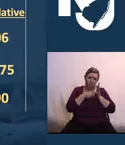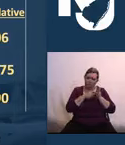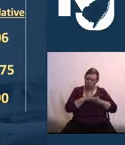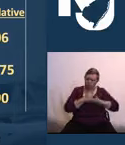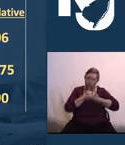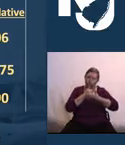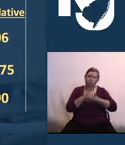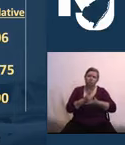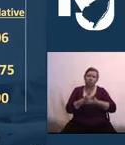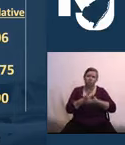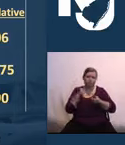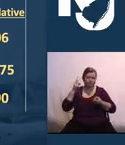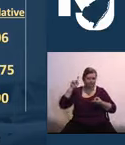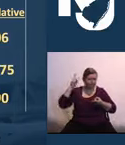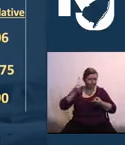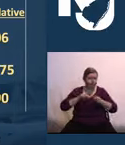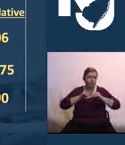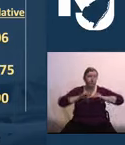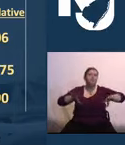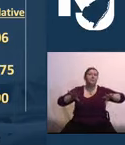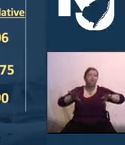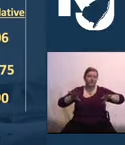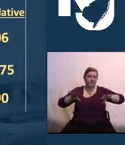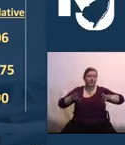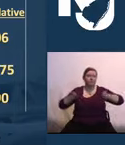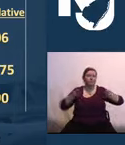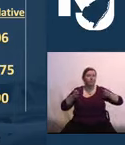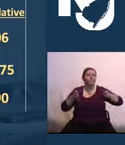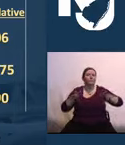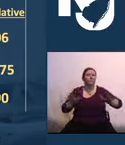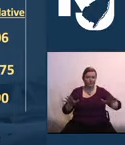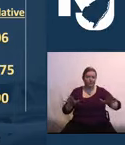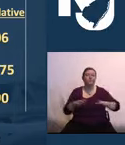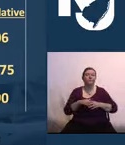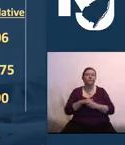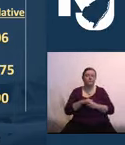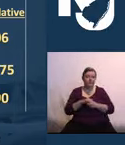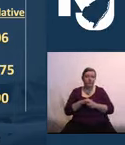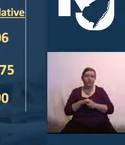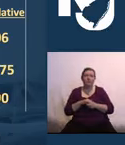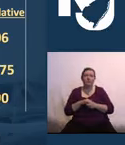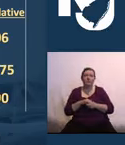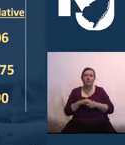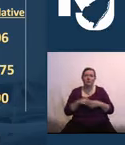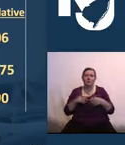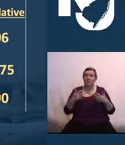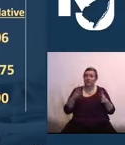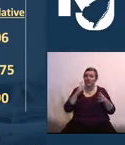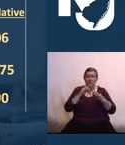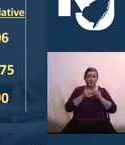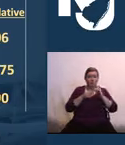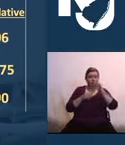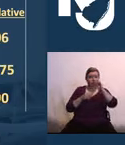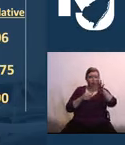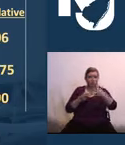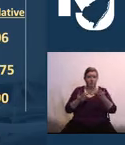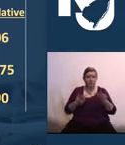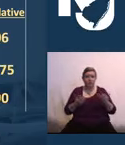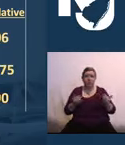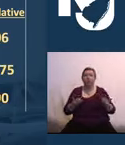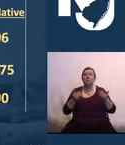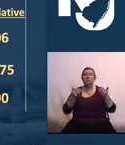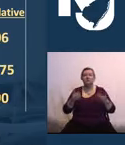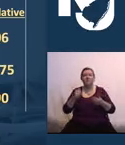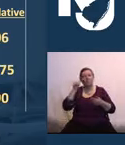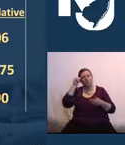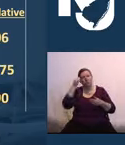to minimize the spread while everyone is in their school building. So that's it for the numbers. Let's move on, as we always do, to remember several